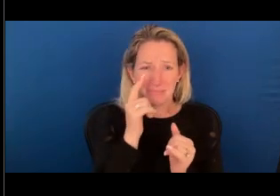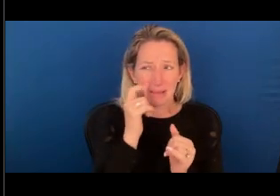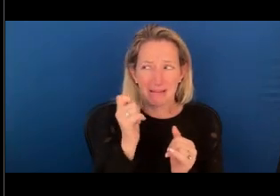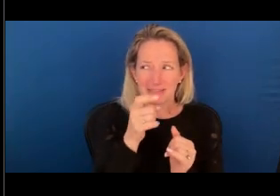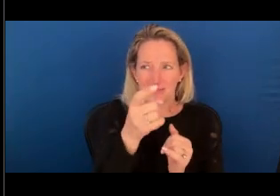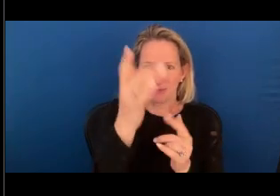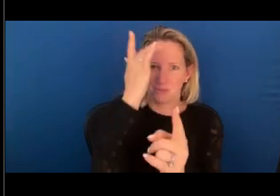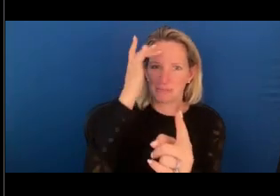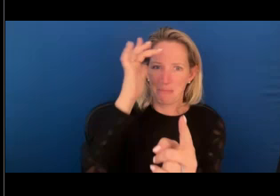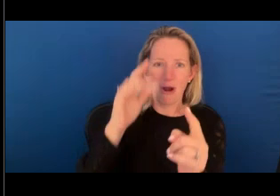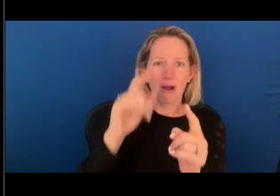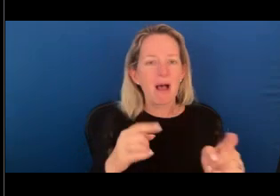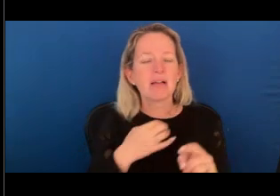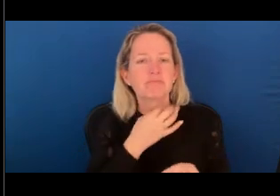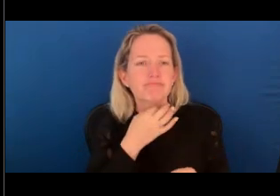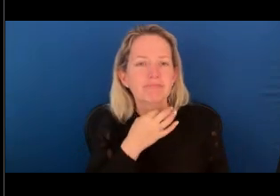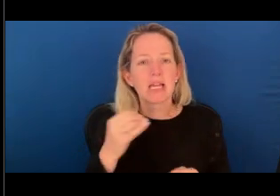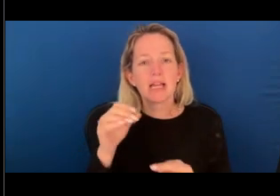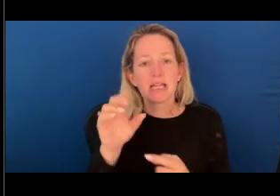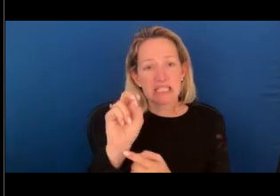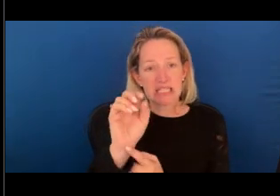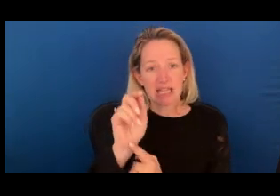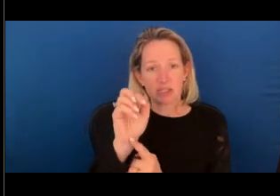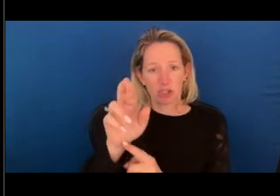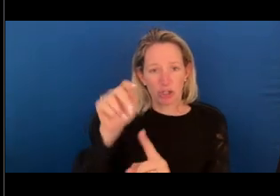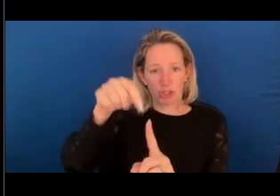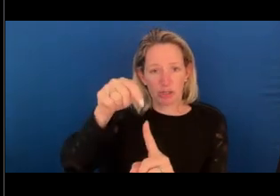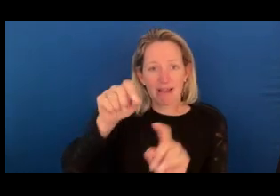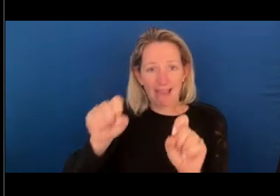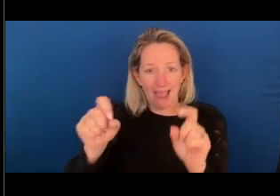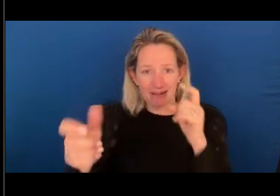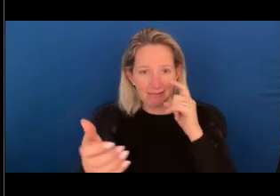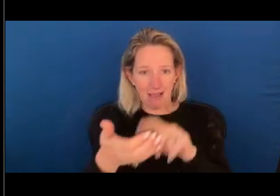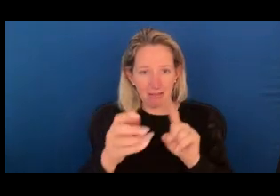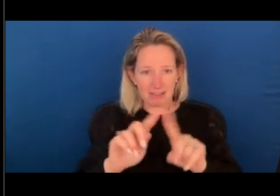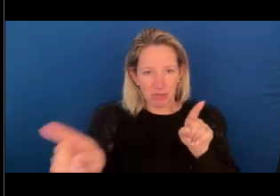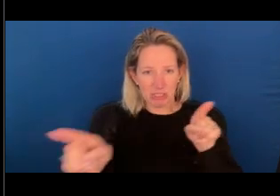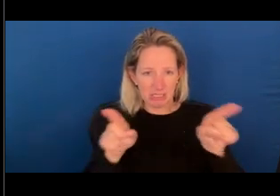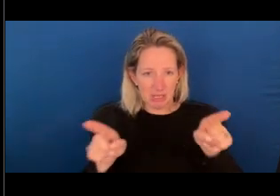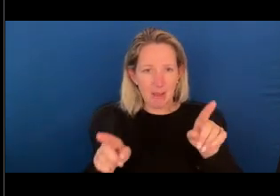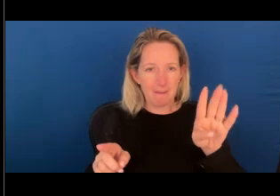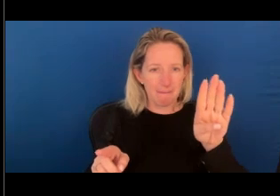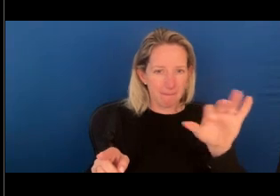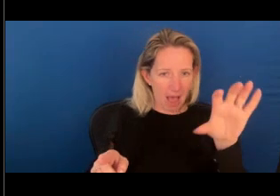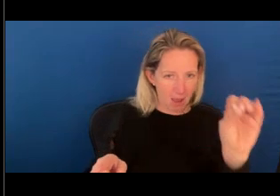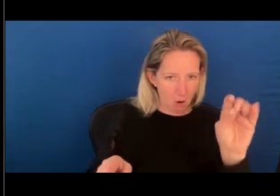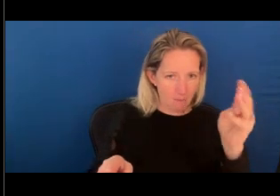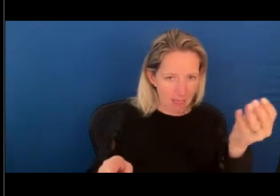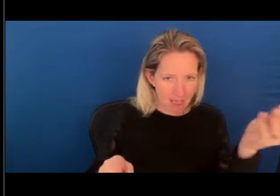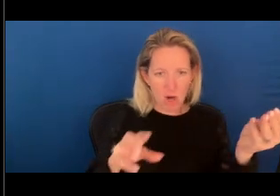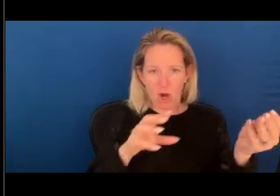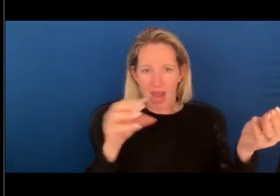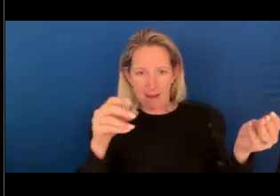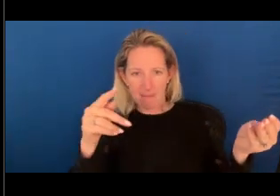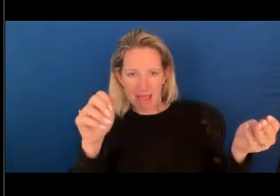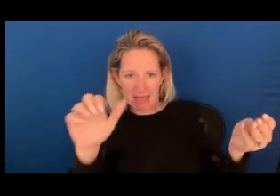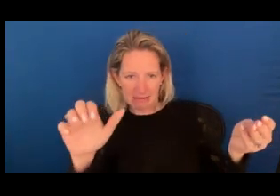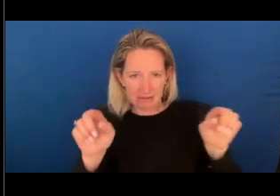have a sensor that can tell the difference between microplastics and biological matter, how does the mechanism that's attracting the